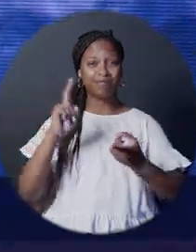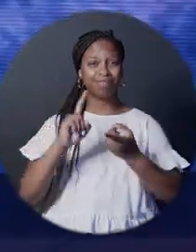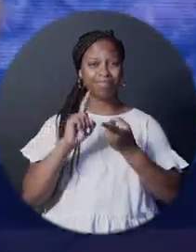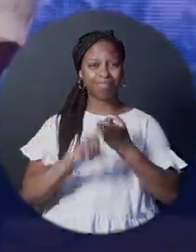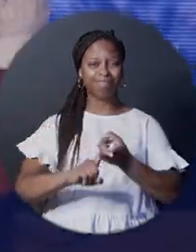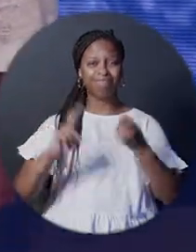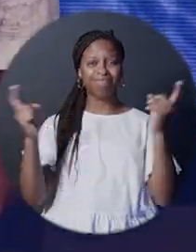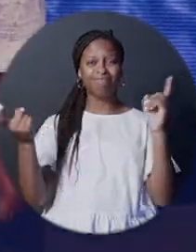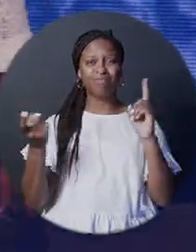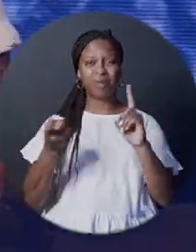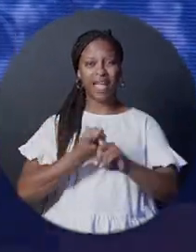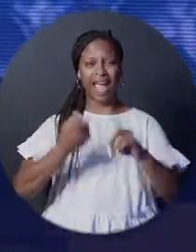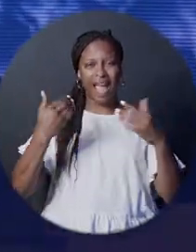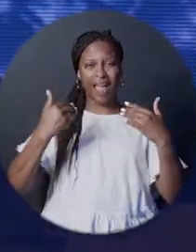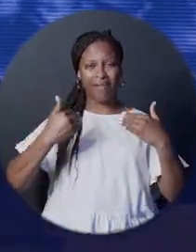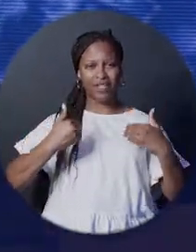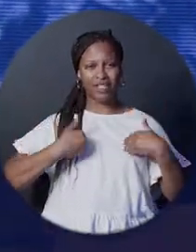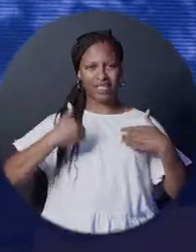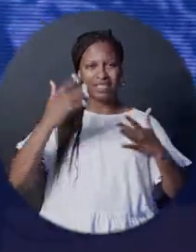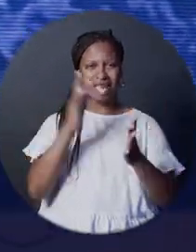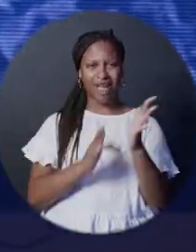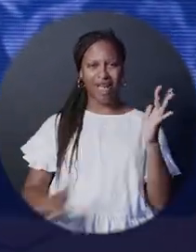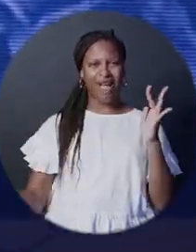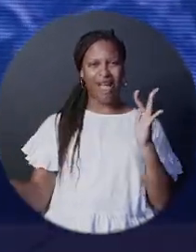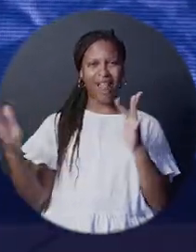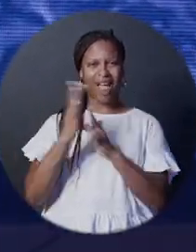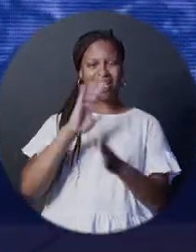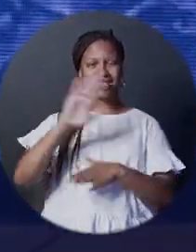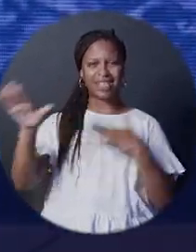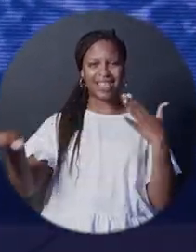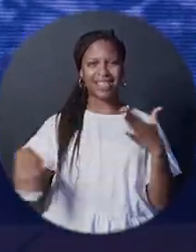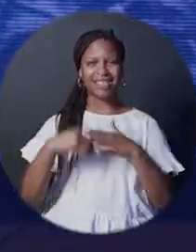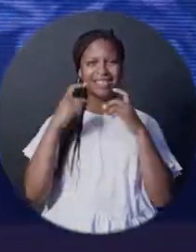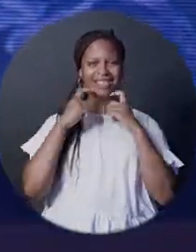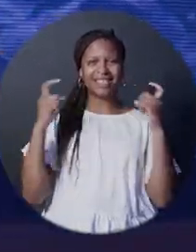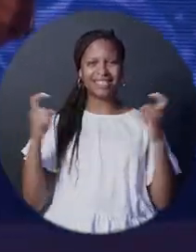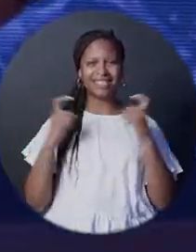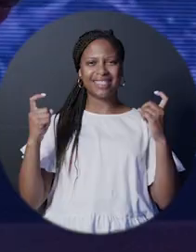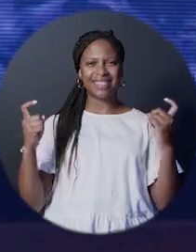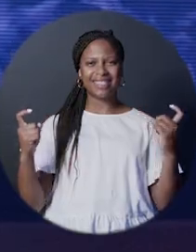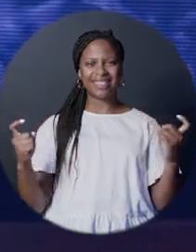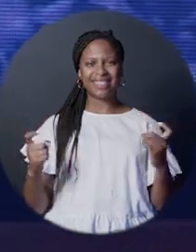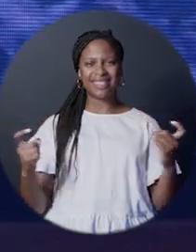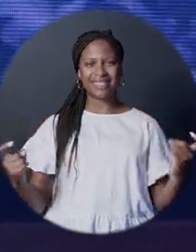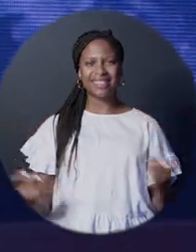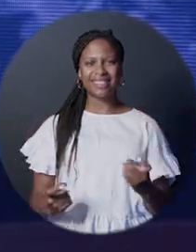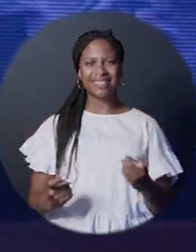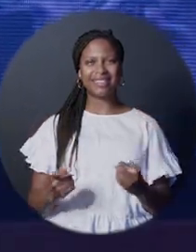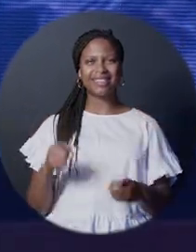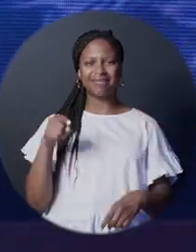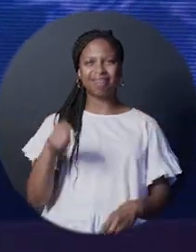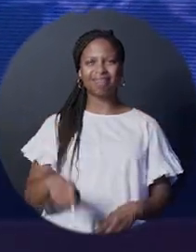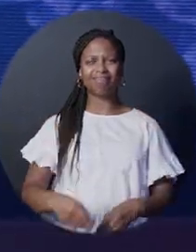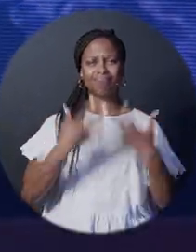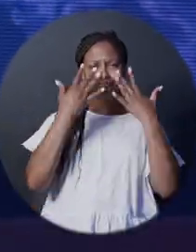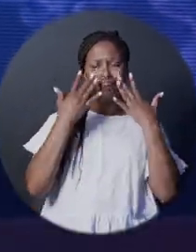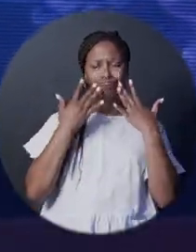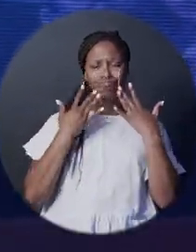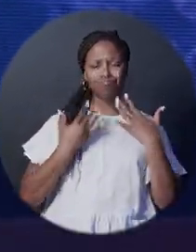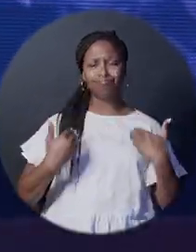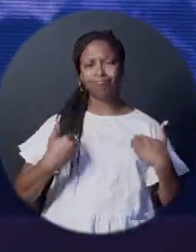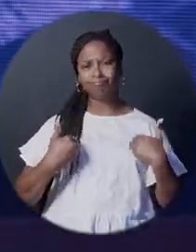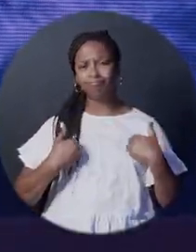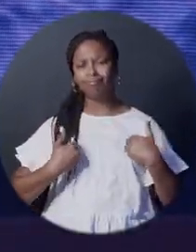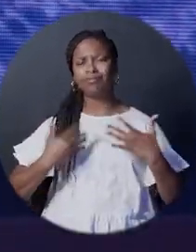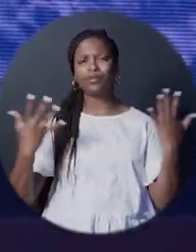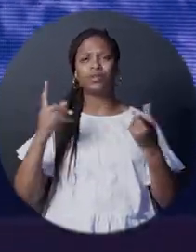See what a friend we have in Jesus. All our sins and griefs